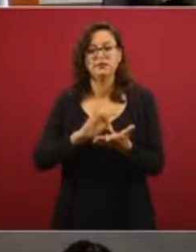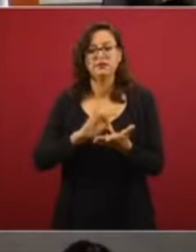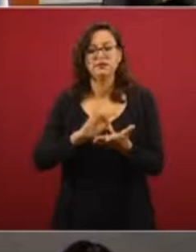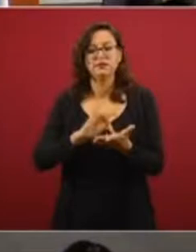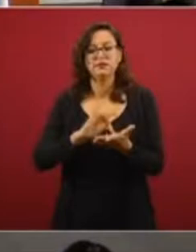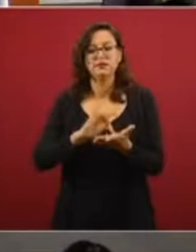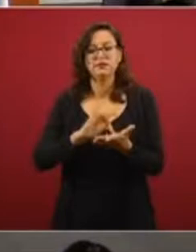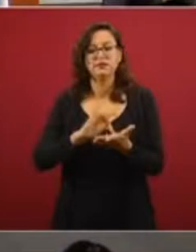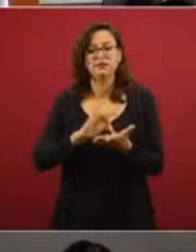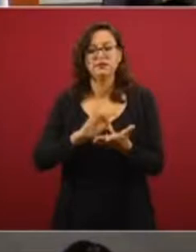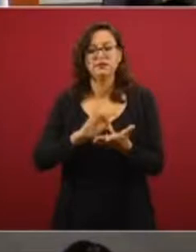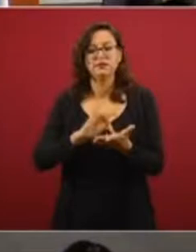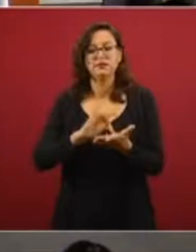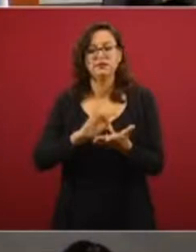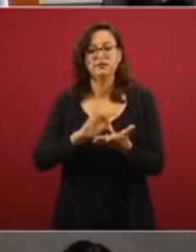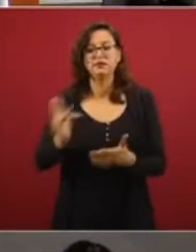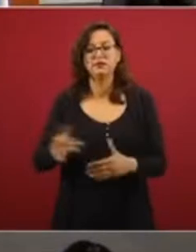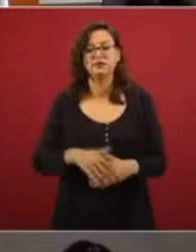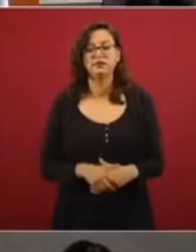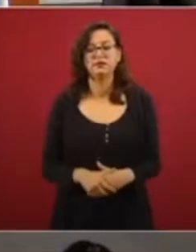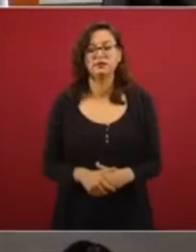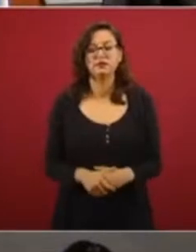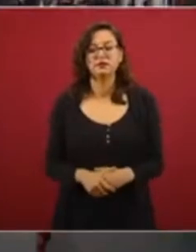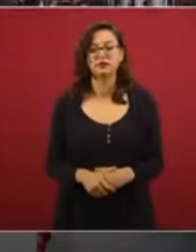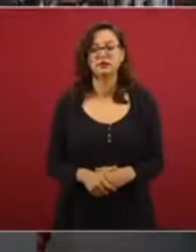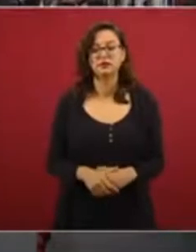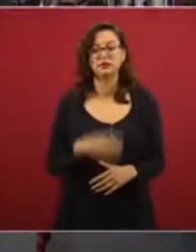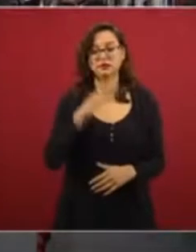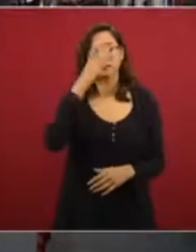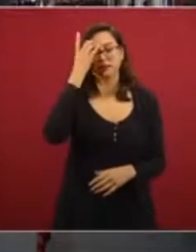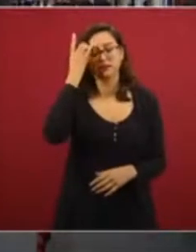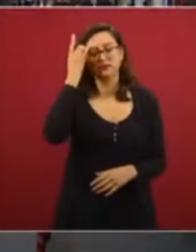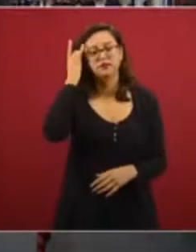have access to it if they want to.